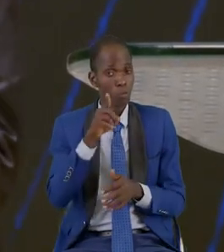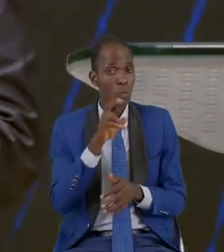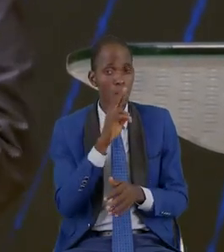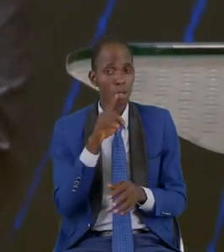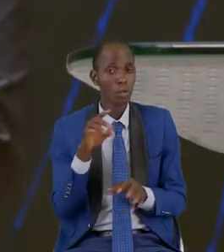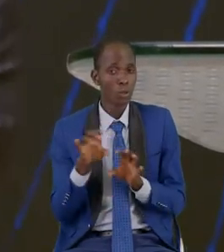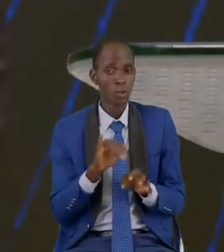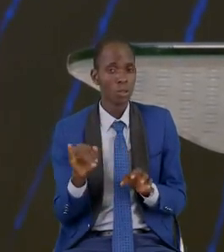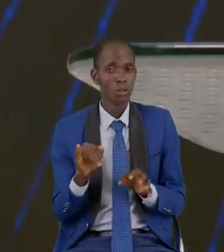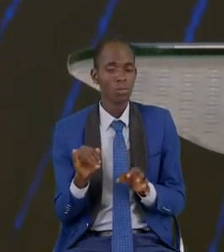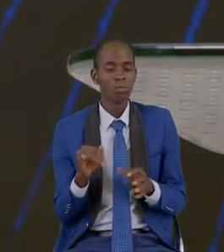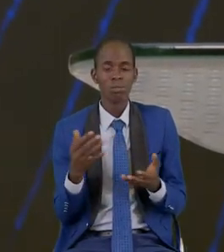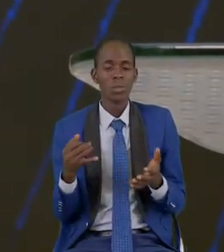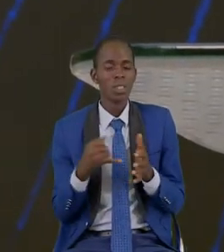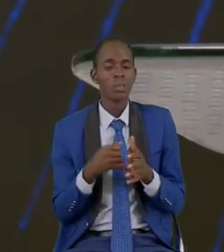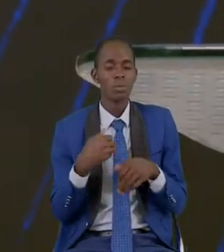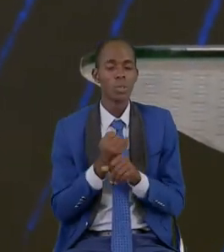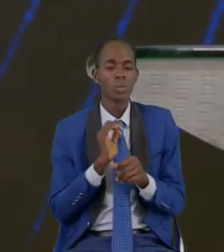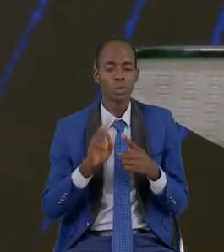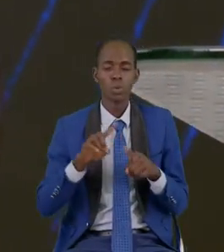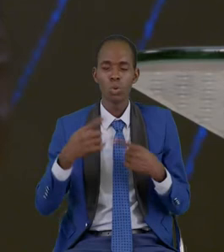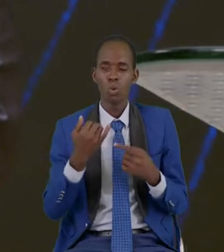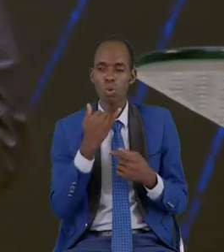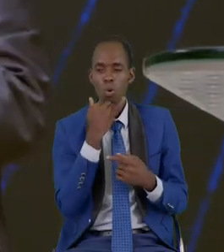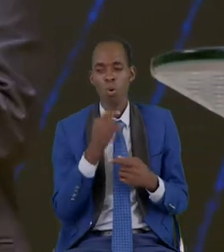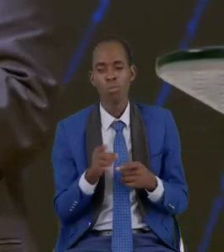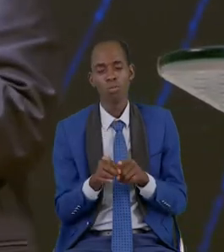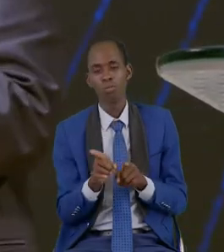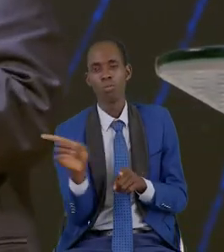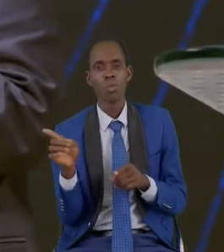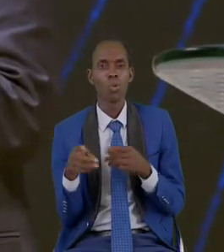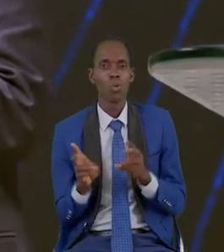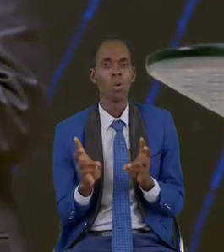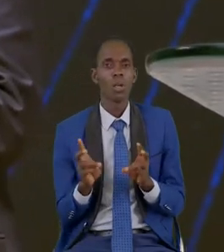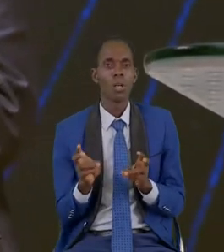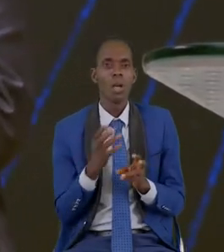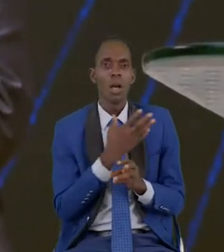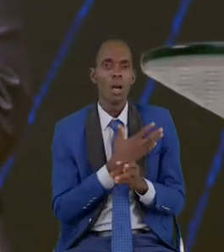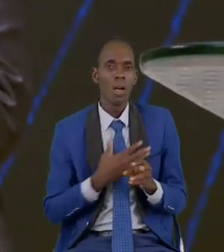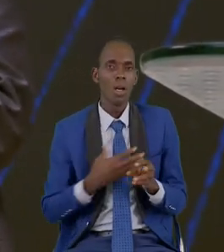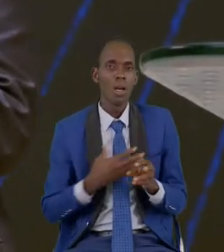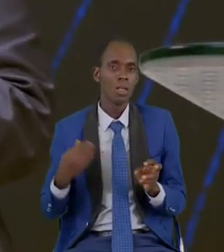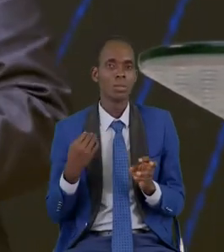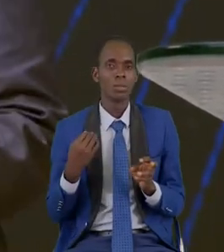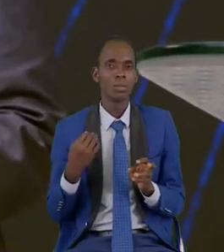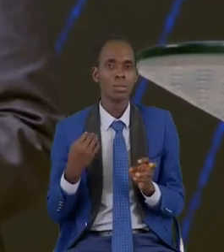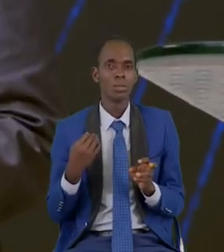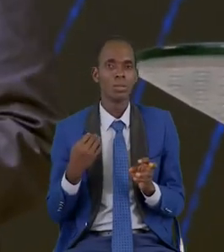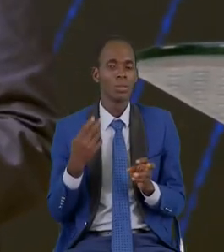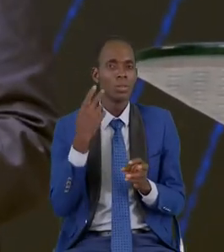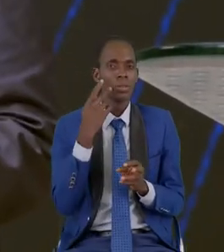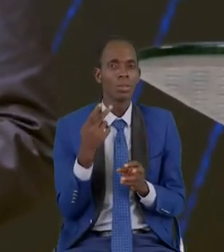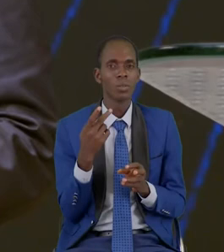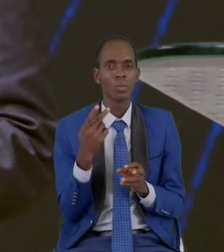us astray. And actually, we've been under this kind of compulsion for a